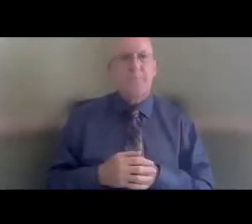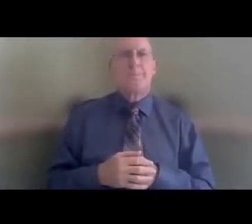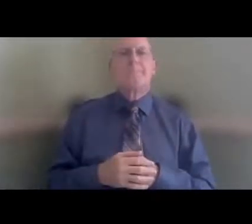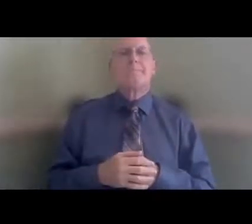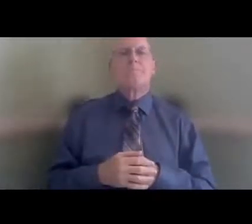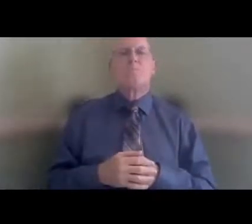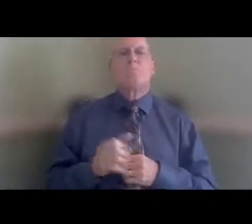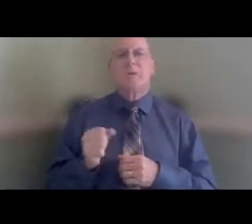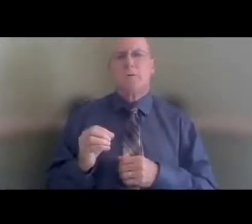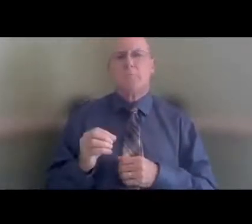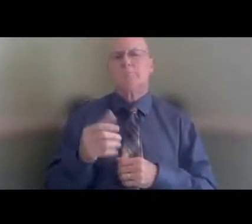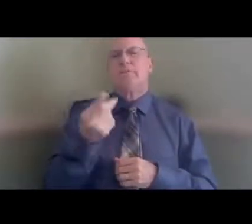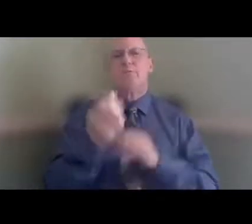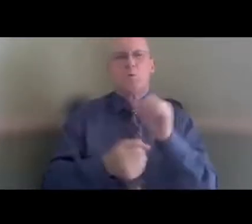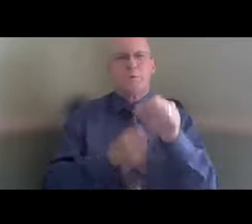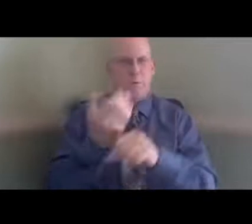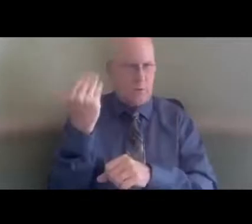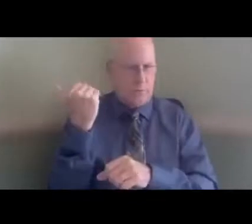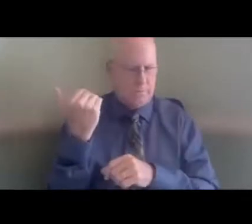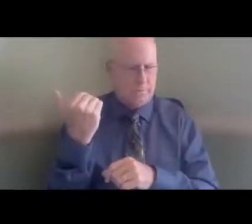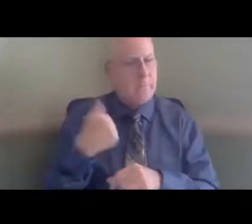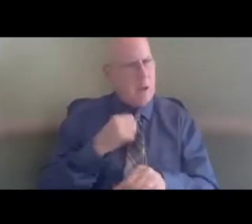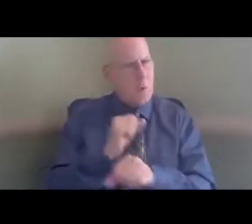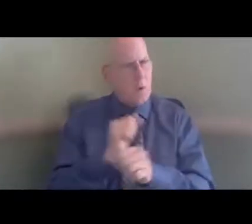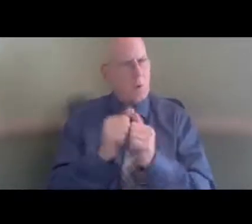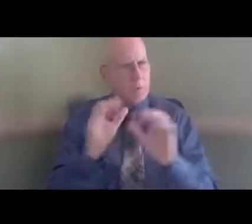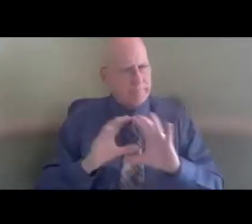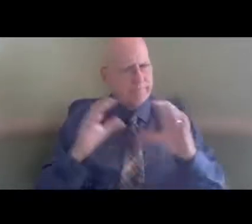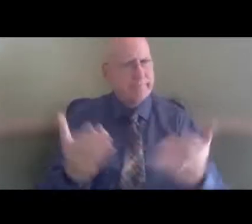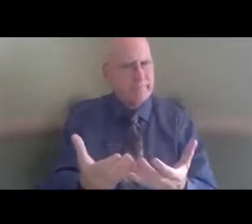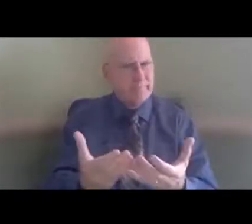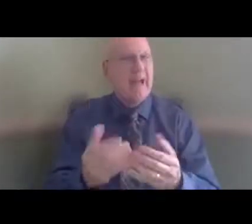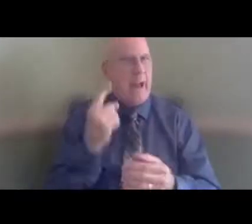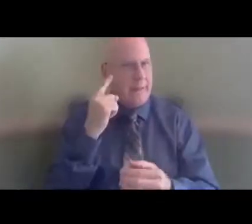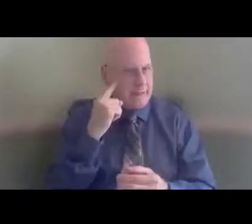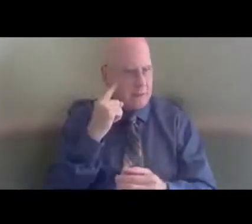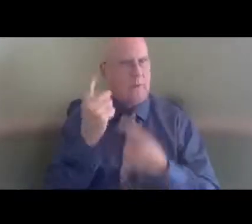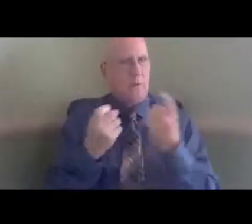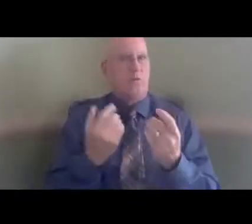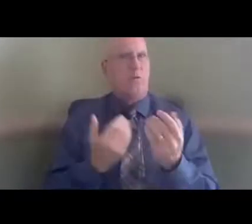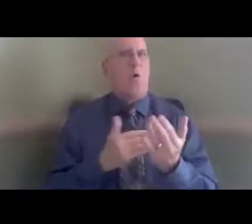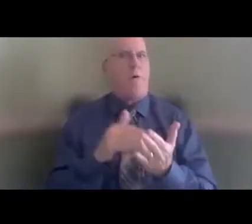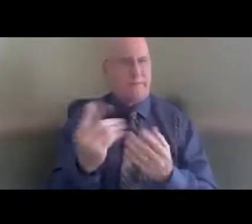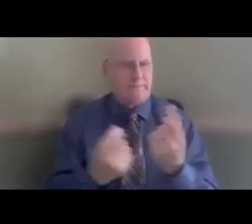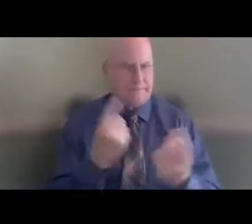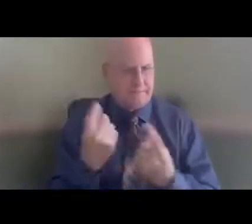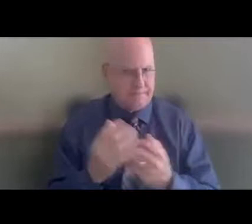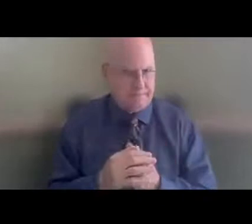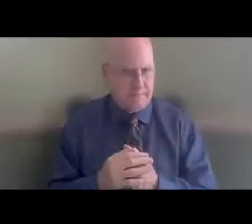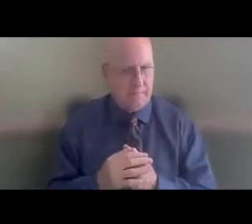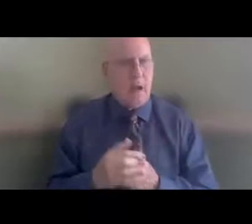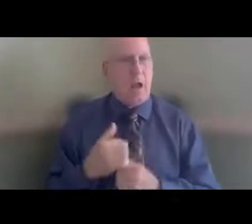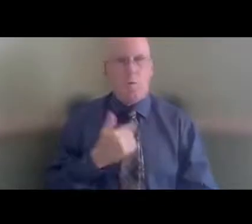So a couple years ago, since I work with a population where this question comes up all the time, I was fortunate enough